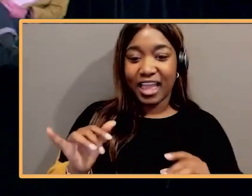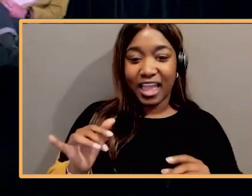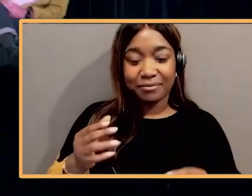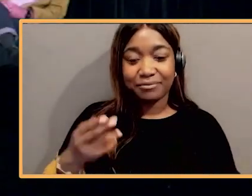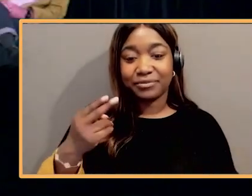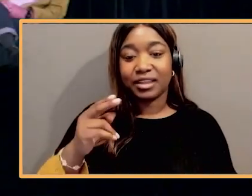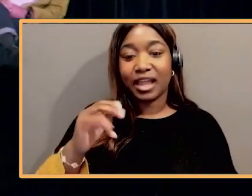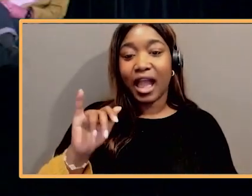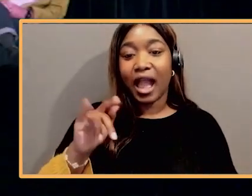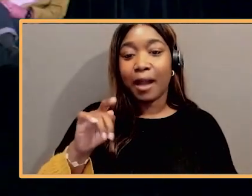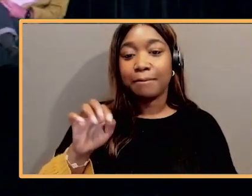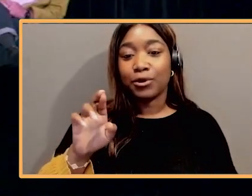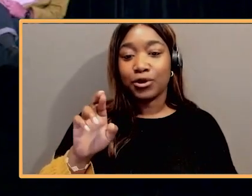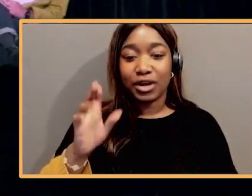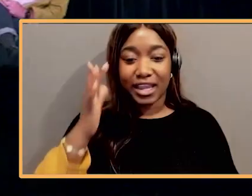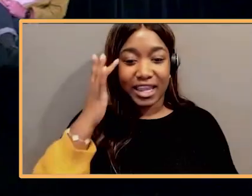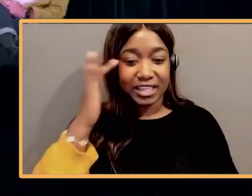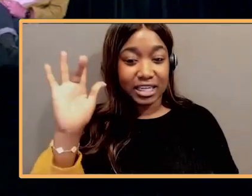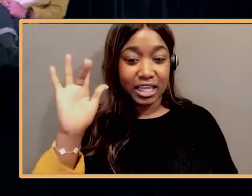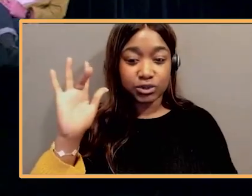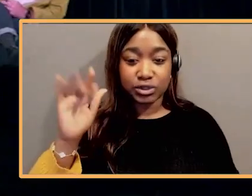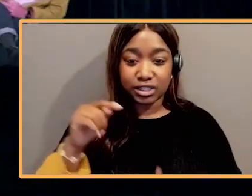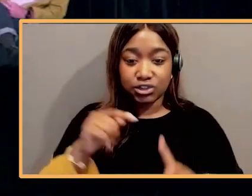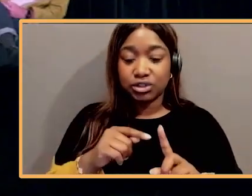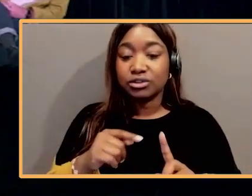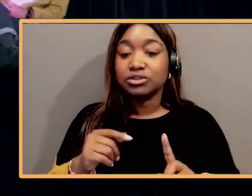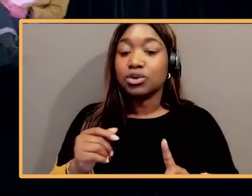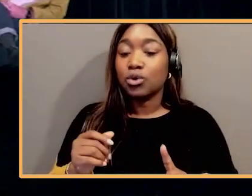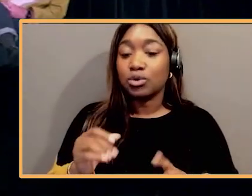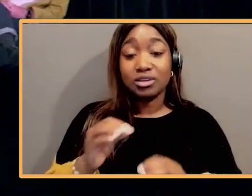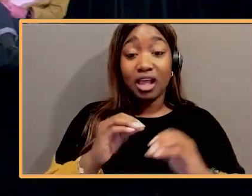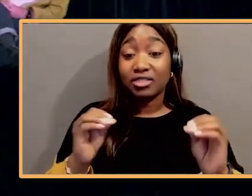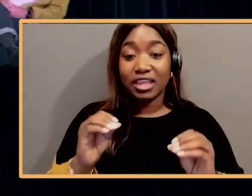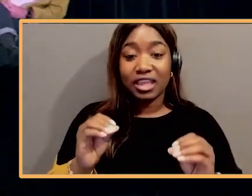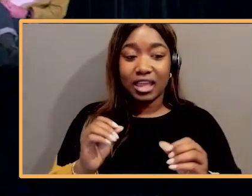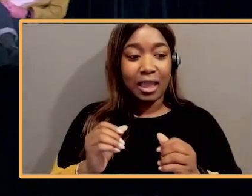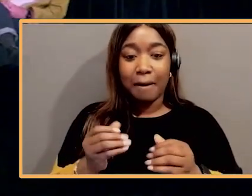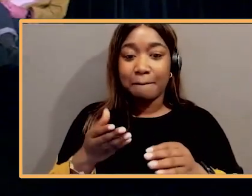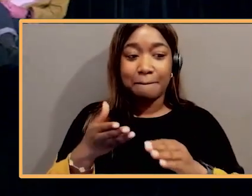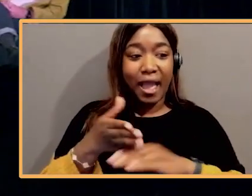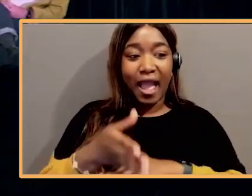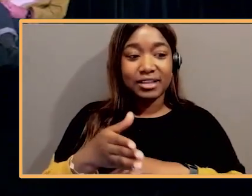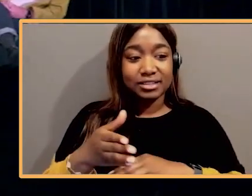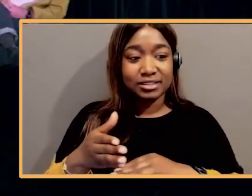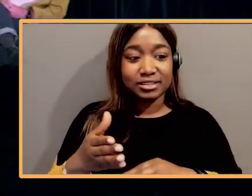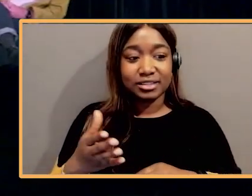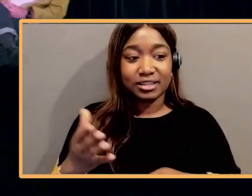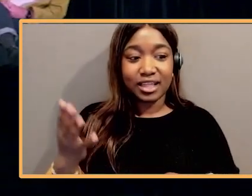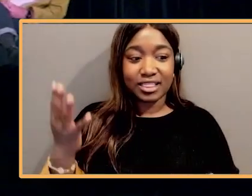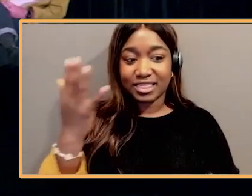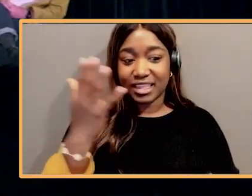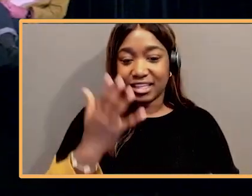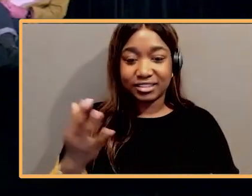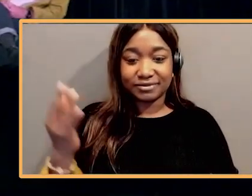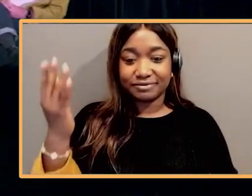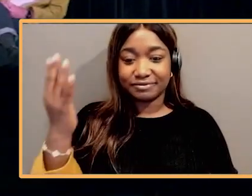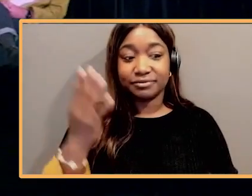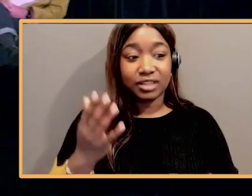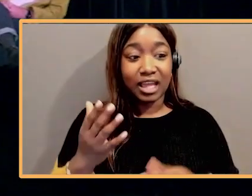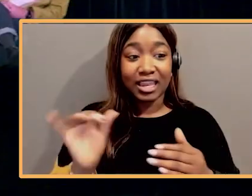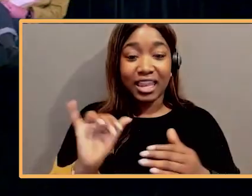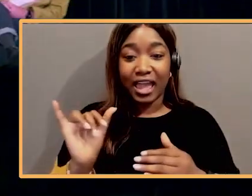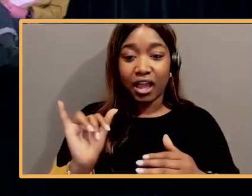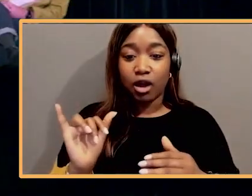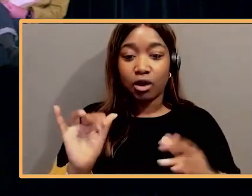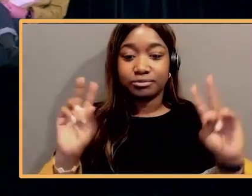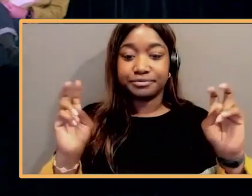hyperintellectualization, right? Nothing is going past here. Right. I often talk about it as just walking